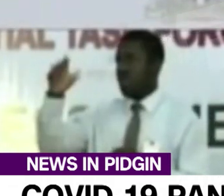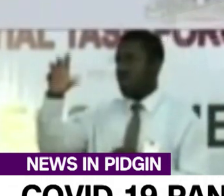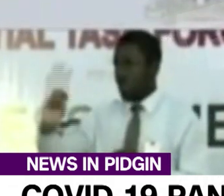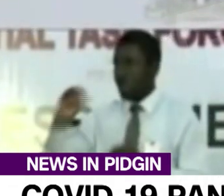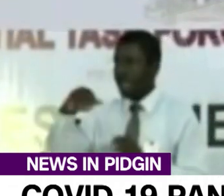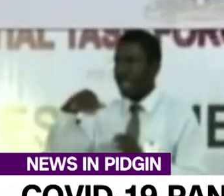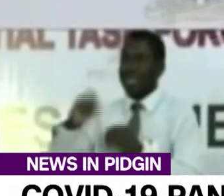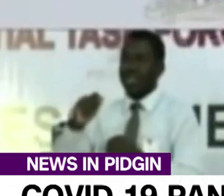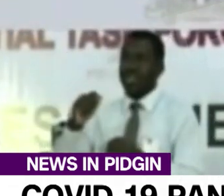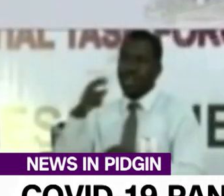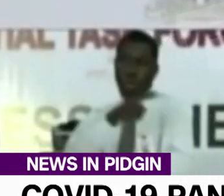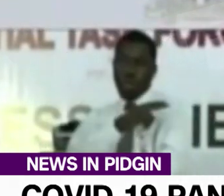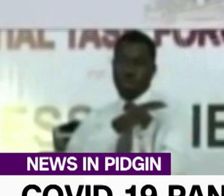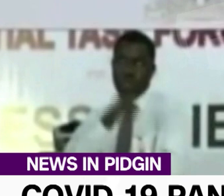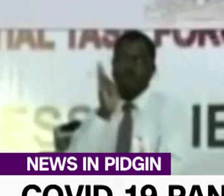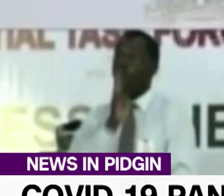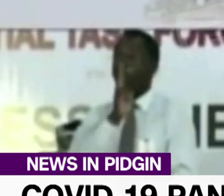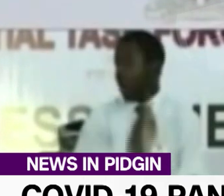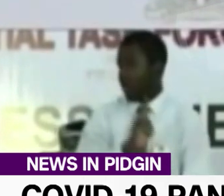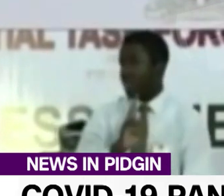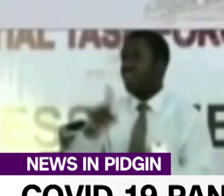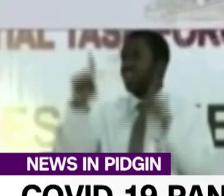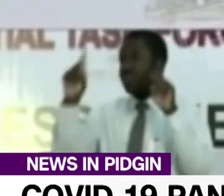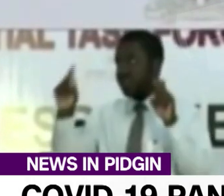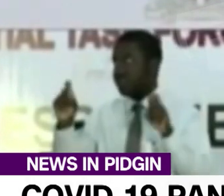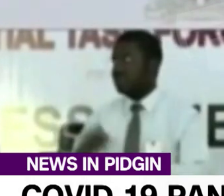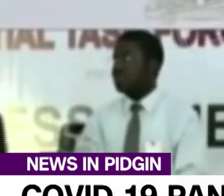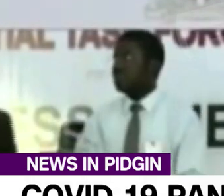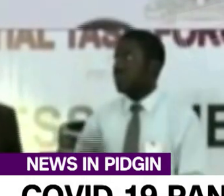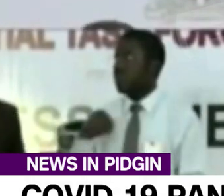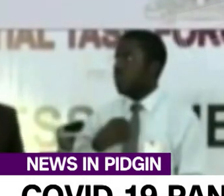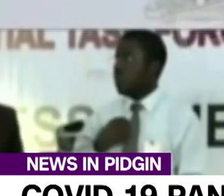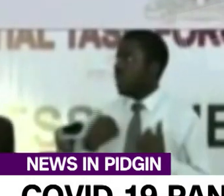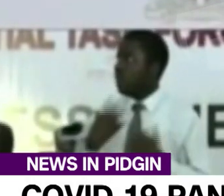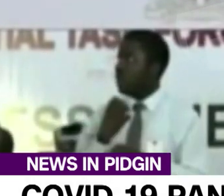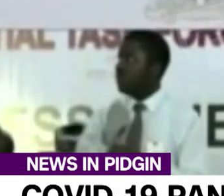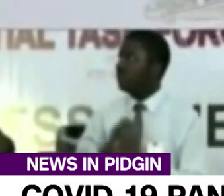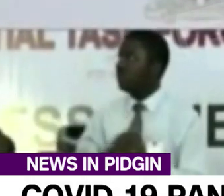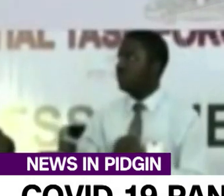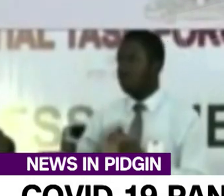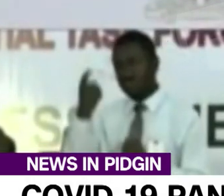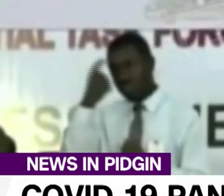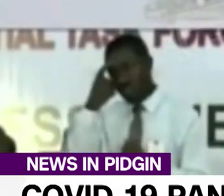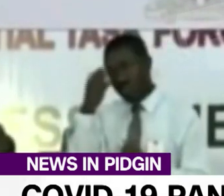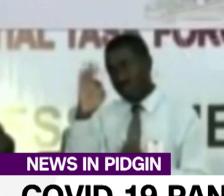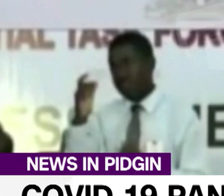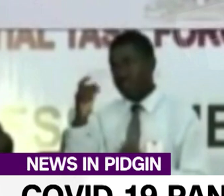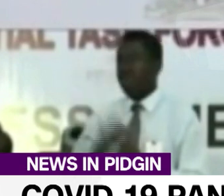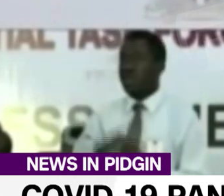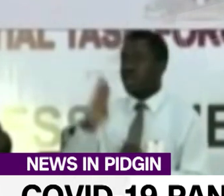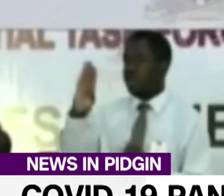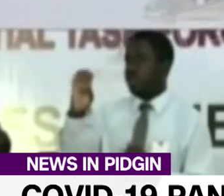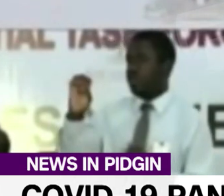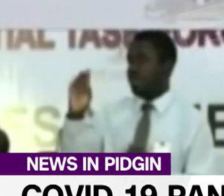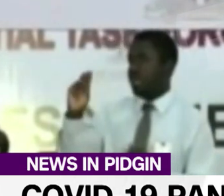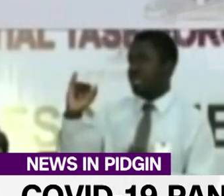and they're going to be tested. And we've also got the government of Benin's approval